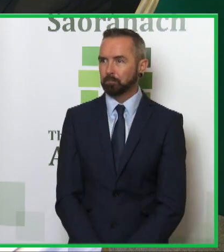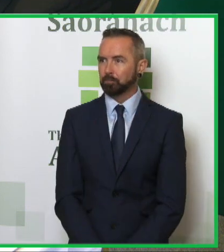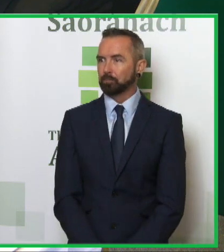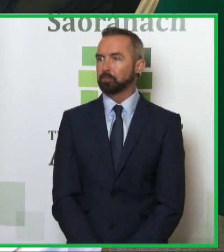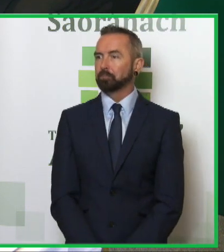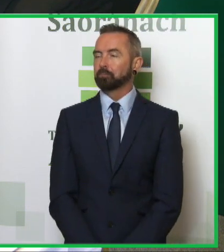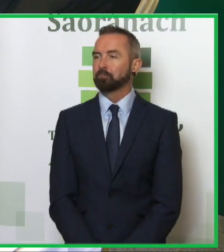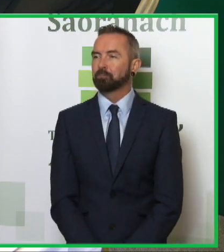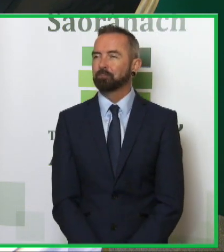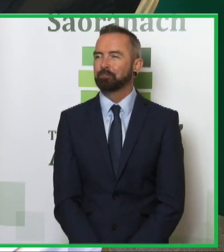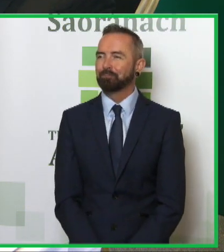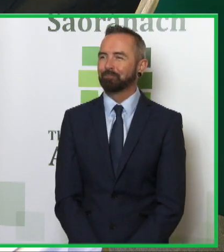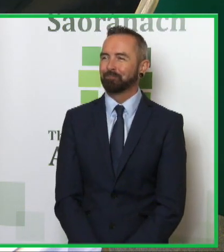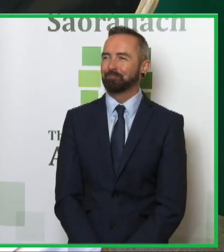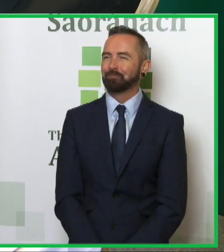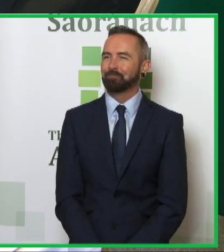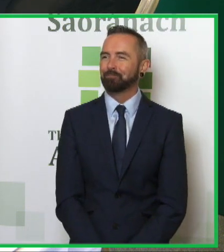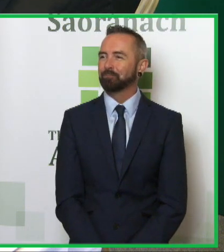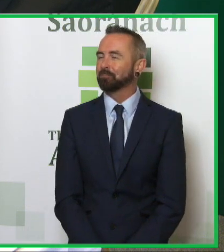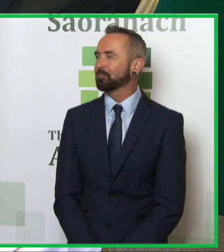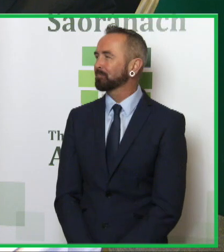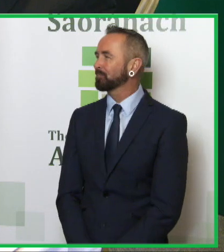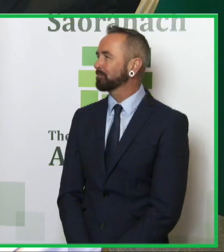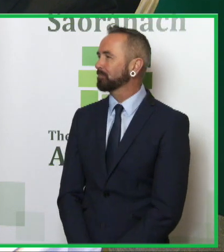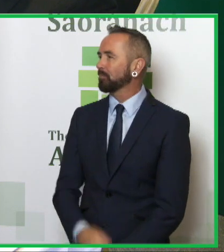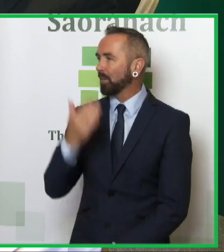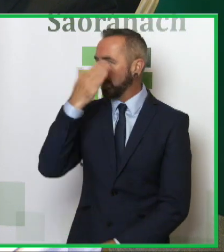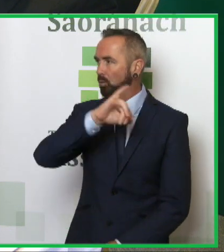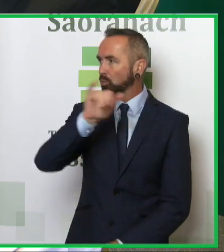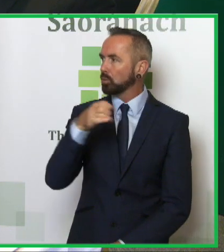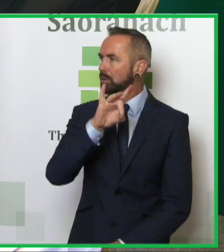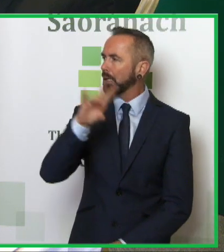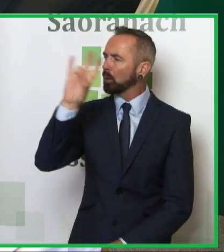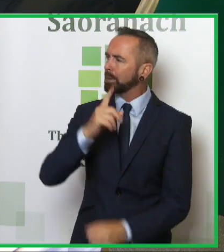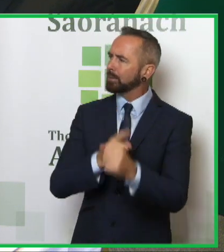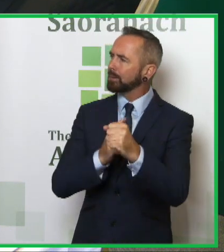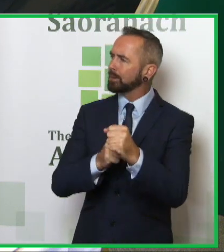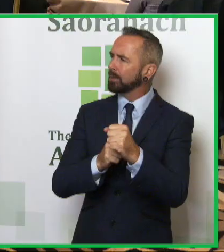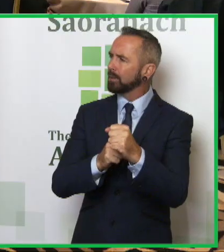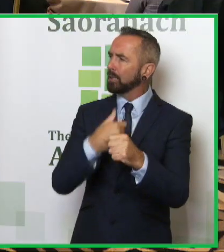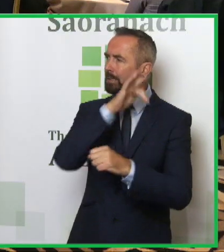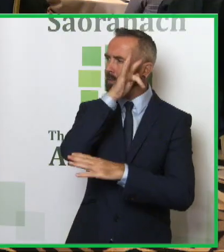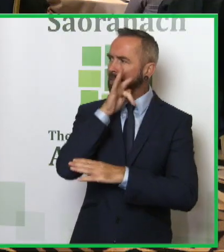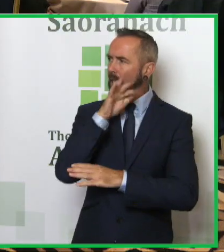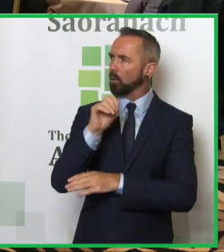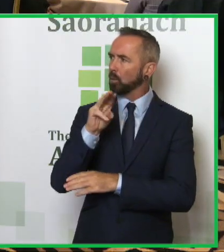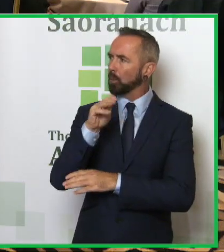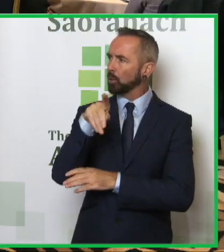So, I have two. I know Jack's question there, which I'm sorry. Synthetic opioids, is it? Synthetic opioids.